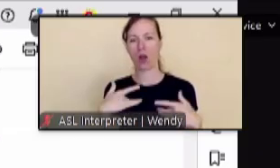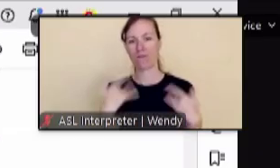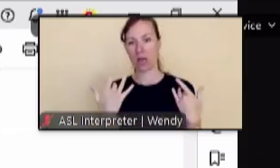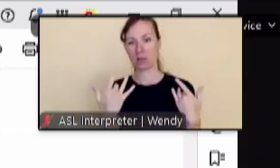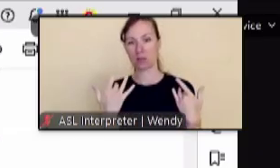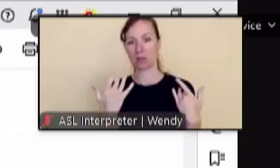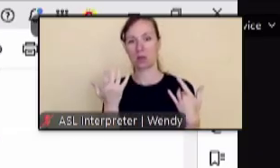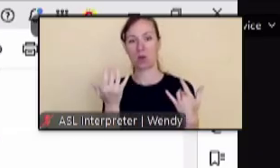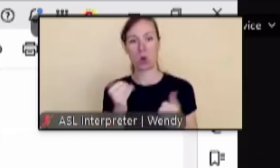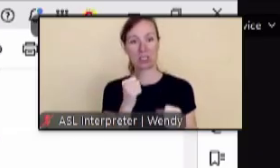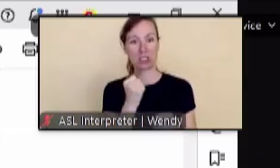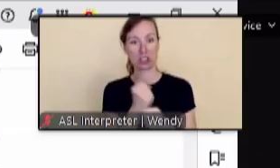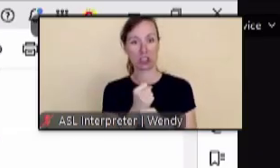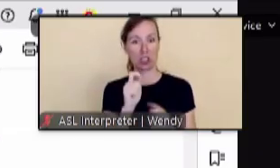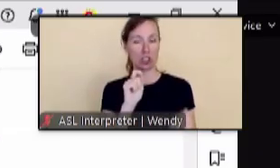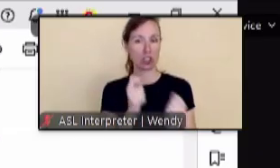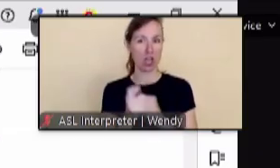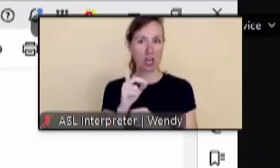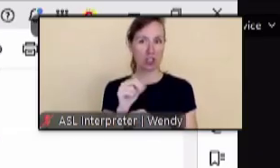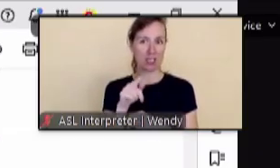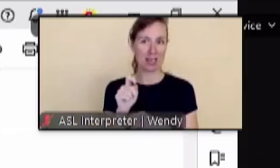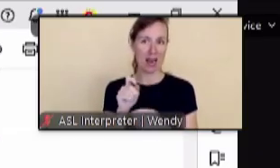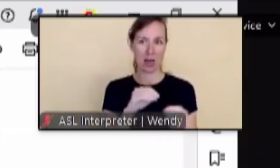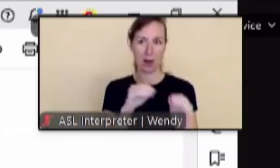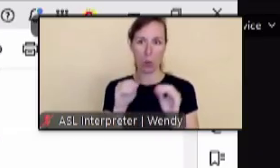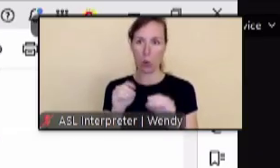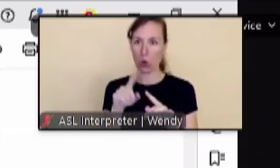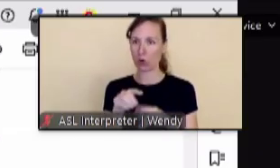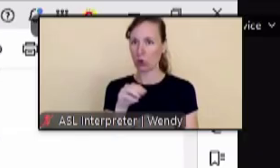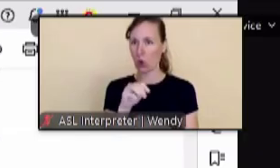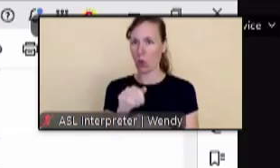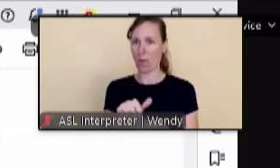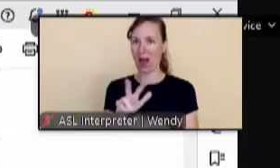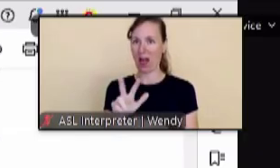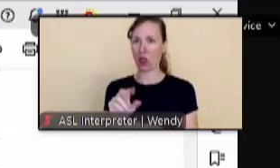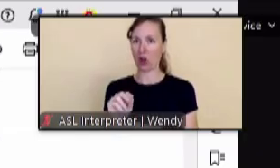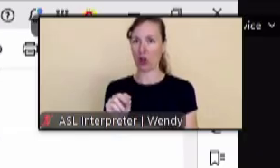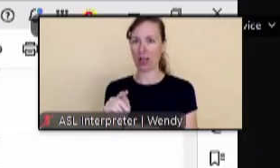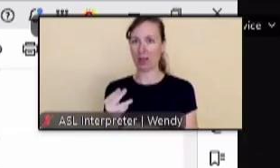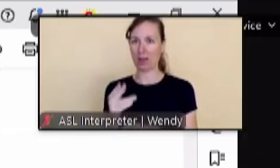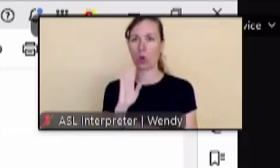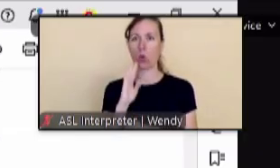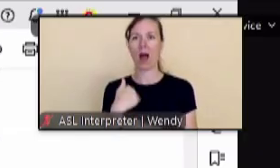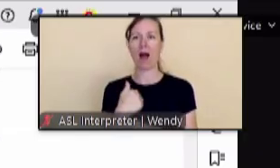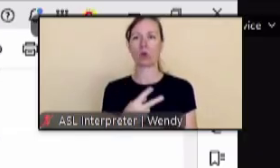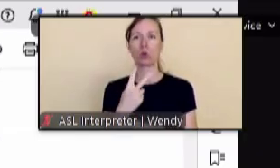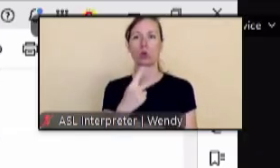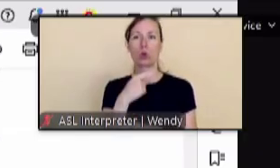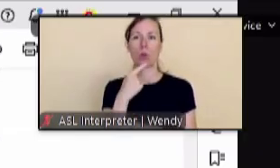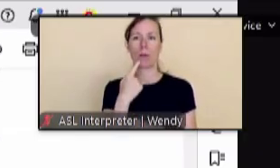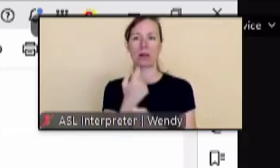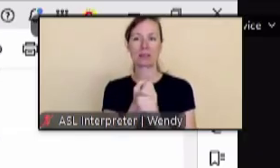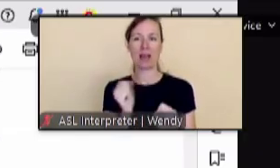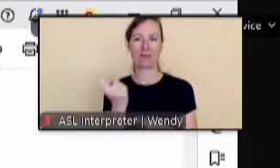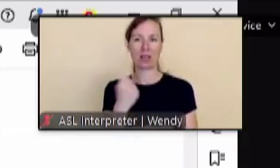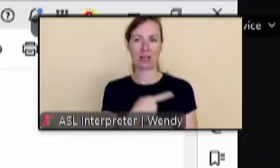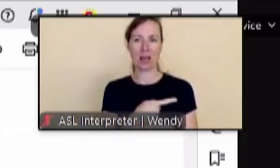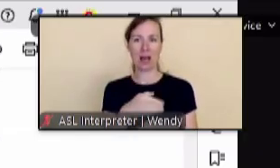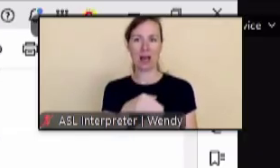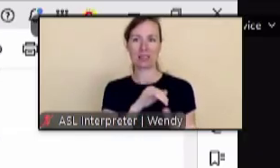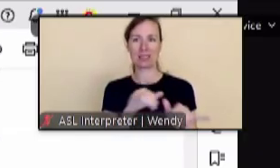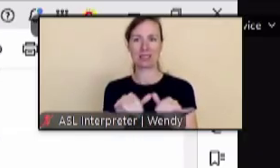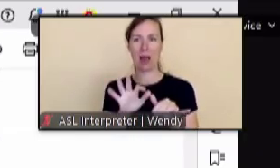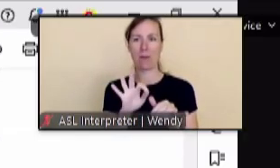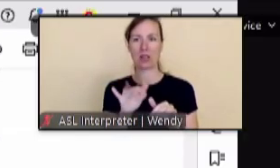30th. Please mark that on everyone's calendars. We'll be holding 2 Public Safety Days in the same fiscal year,